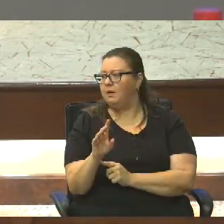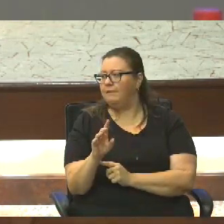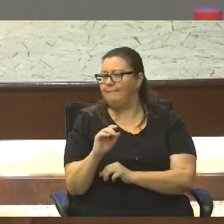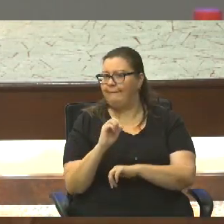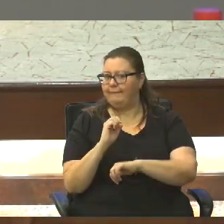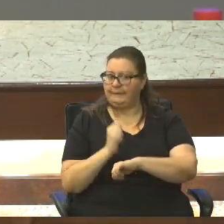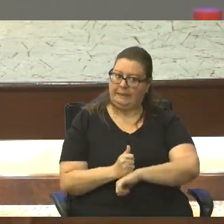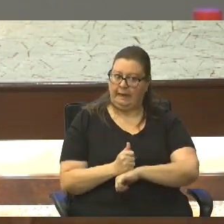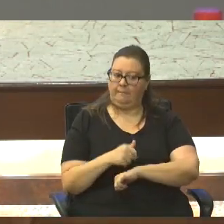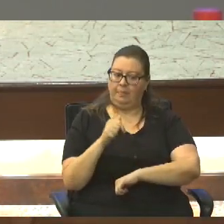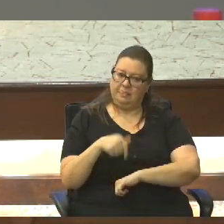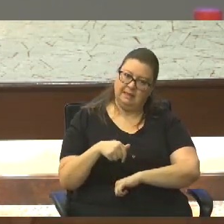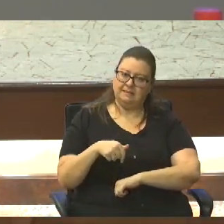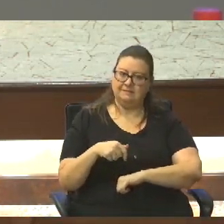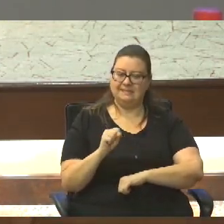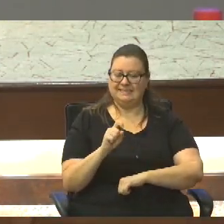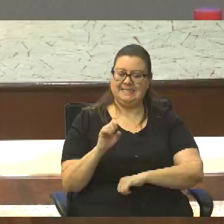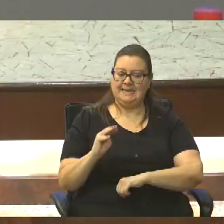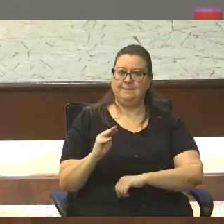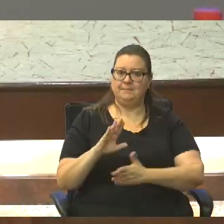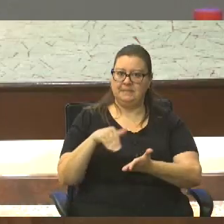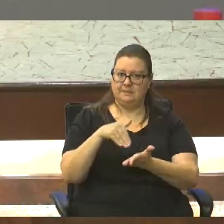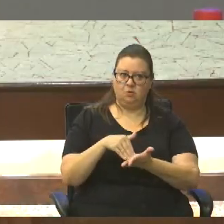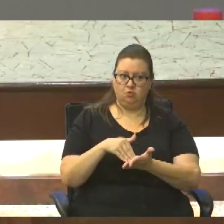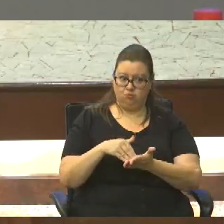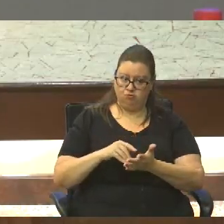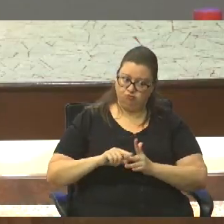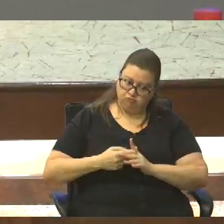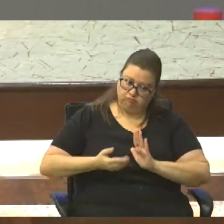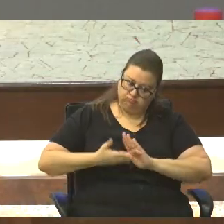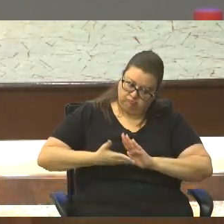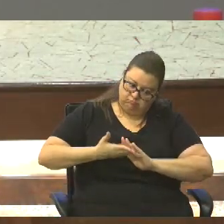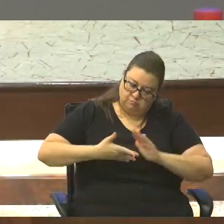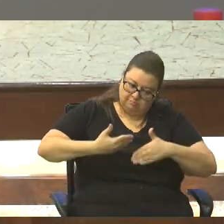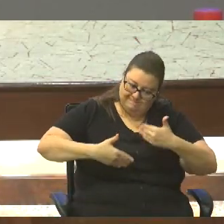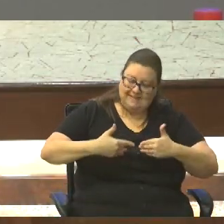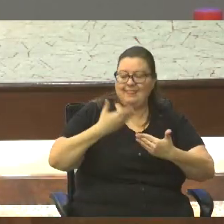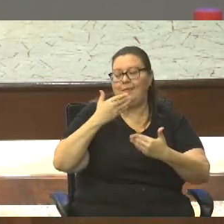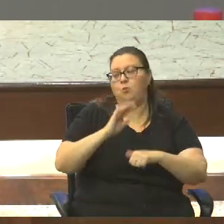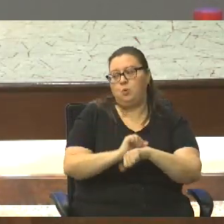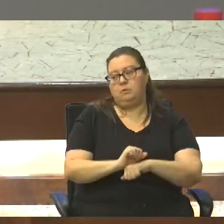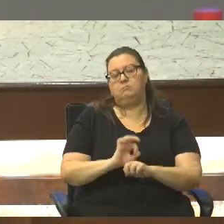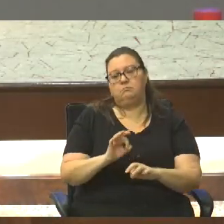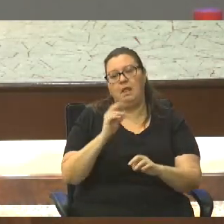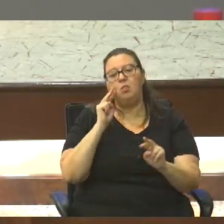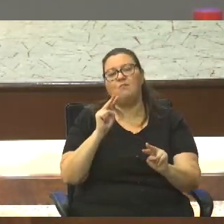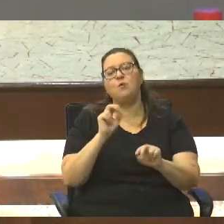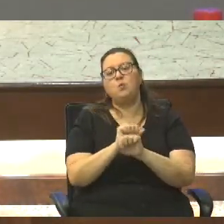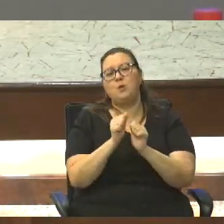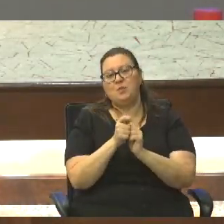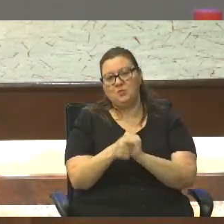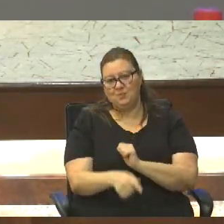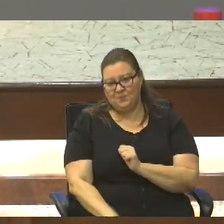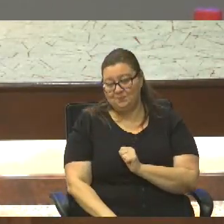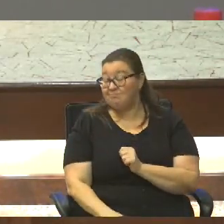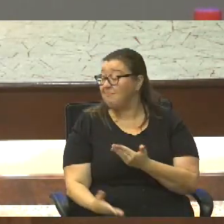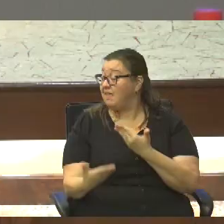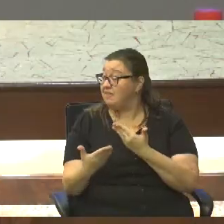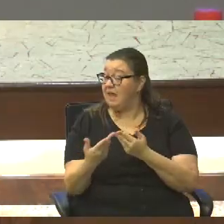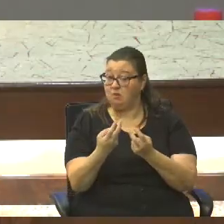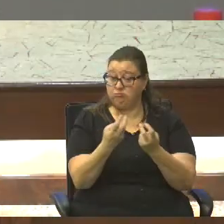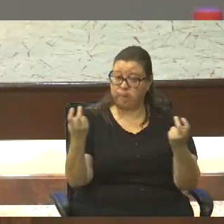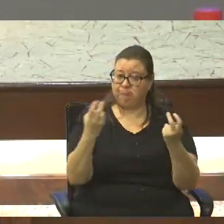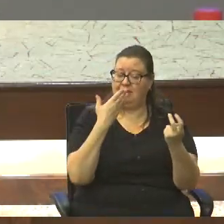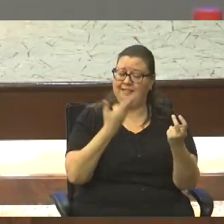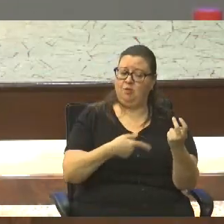this STEAM Center activated, and I look forward to working with you. So with that, thank you guys.